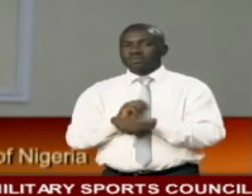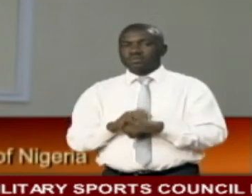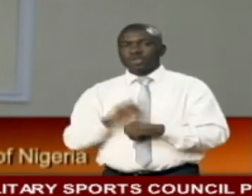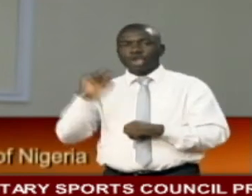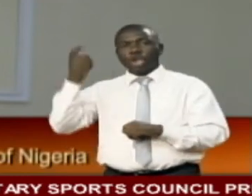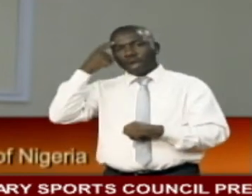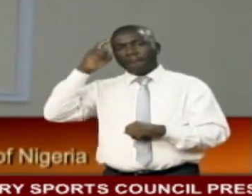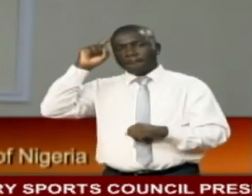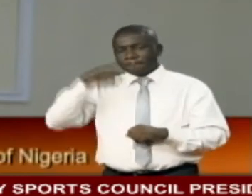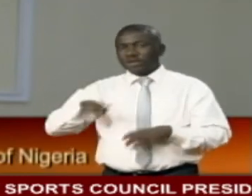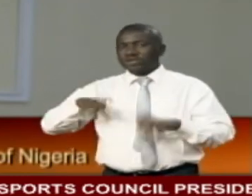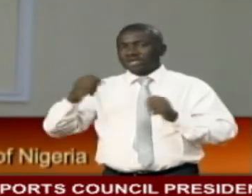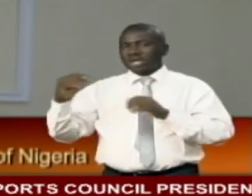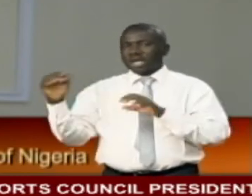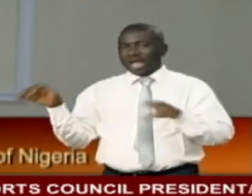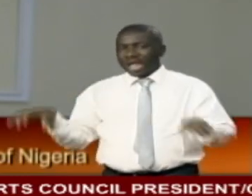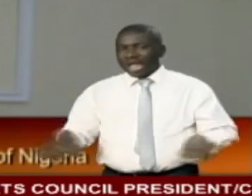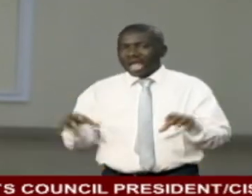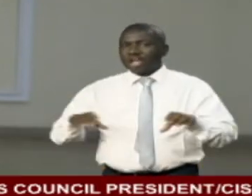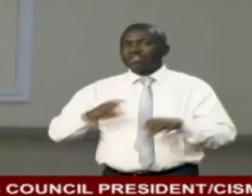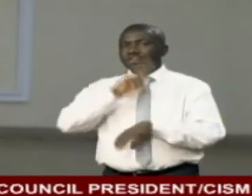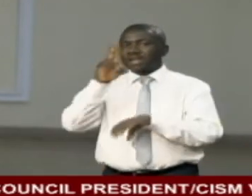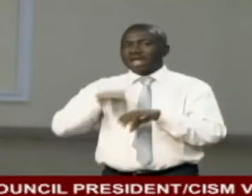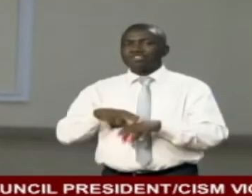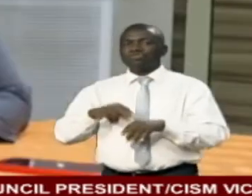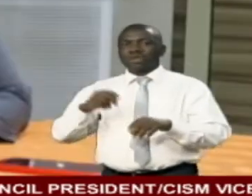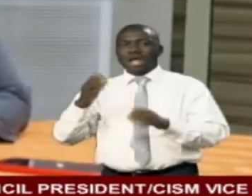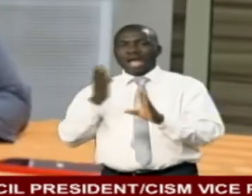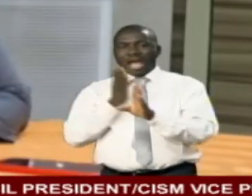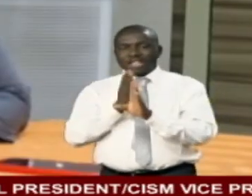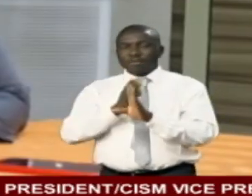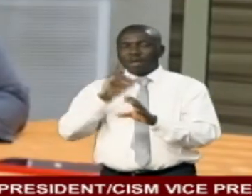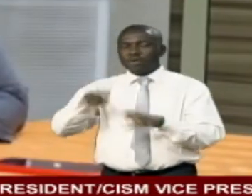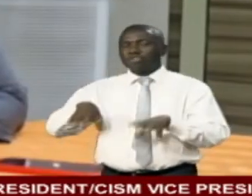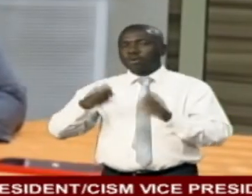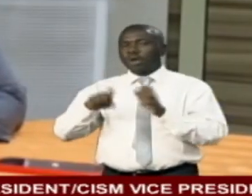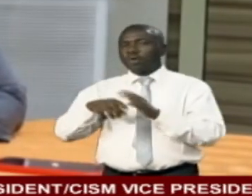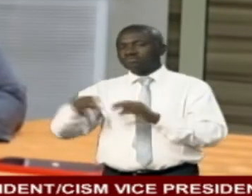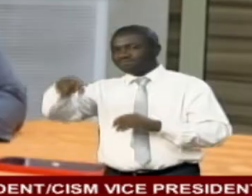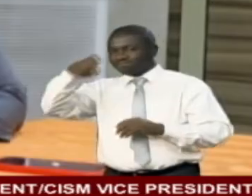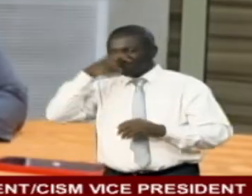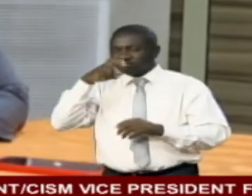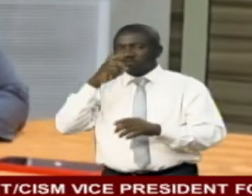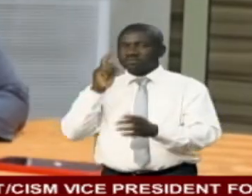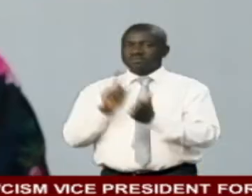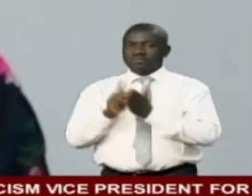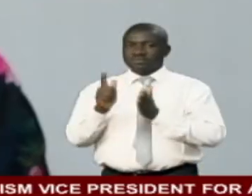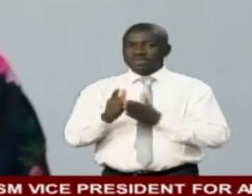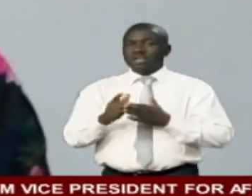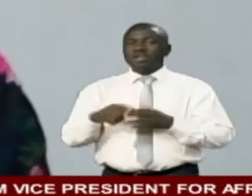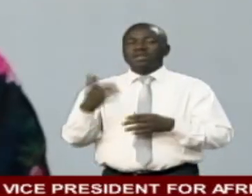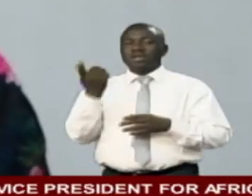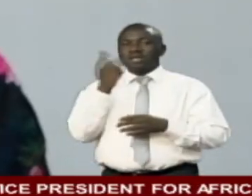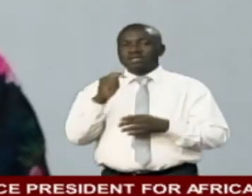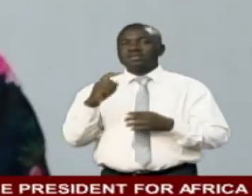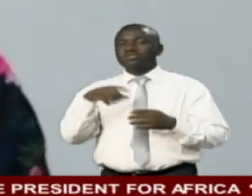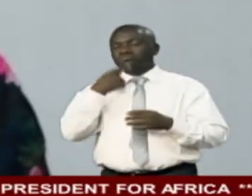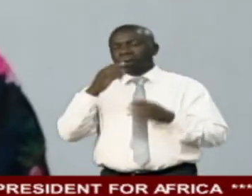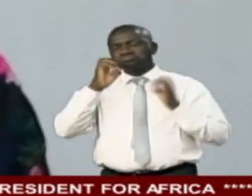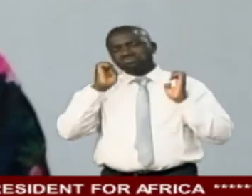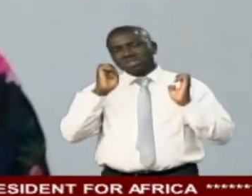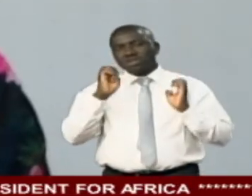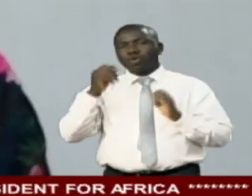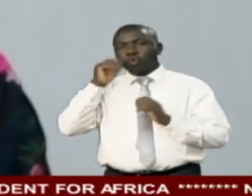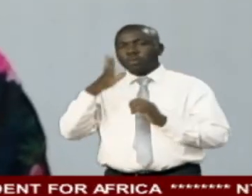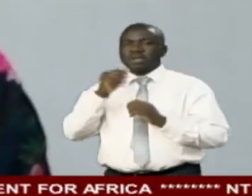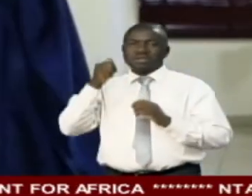take action. The National Assembly must come out with a very, very strict law. They unanimously advocate proper education of women and girls,